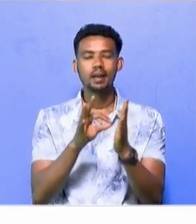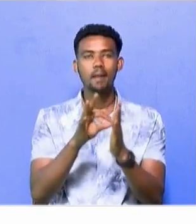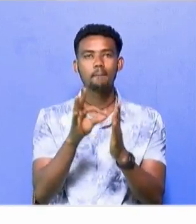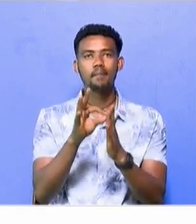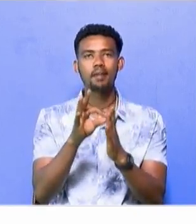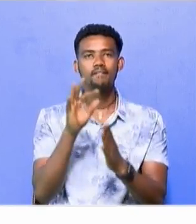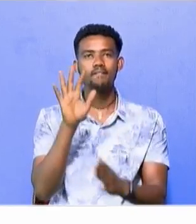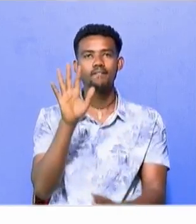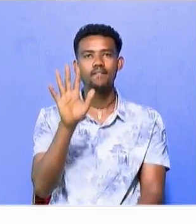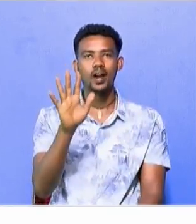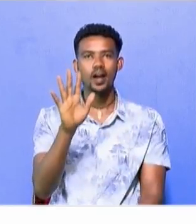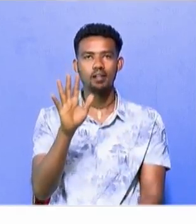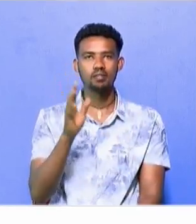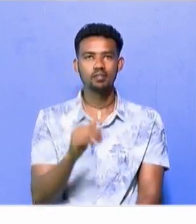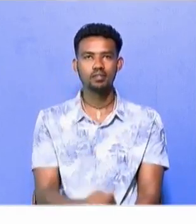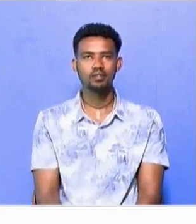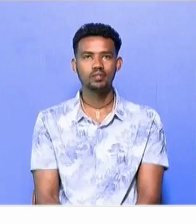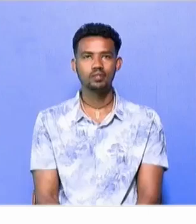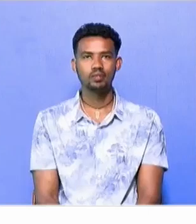we are,